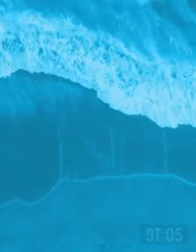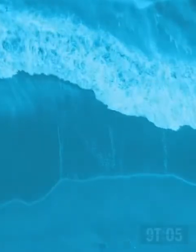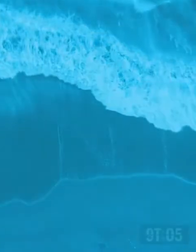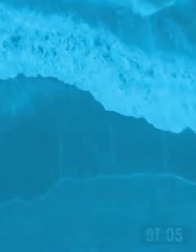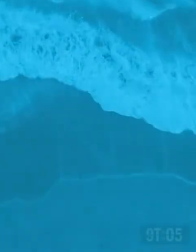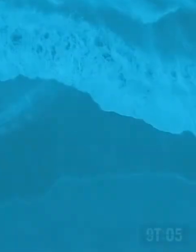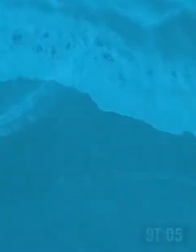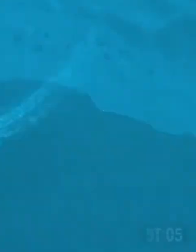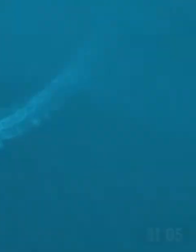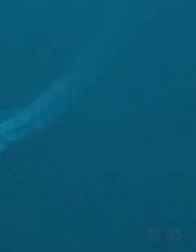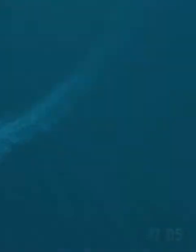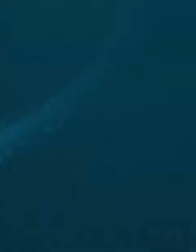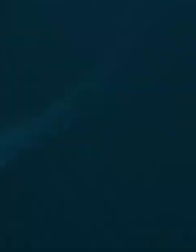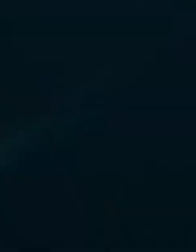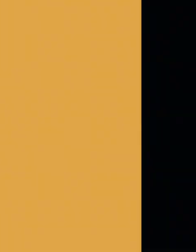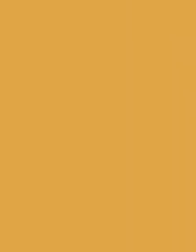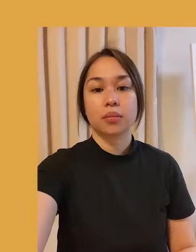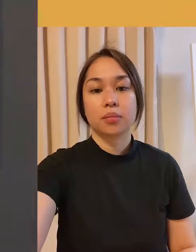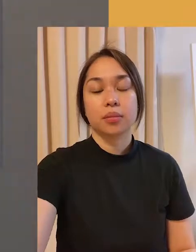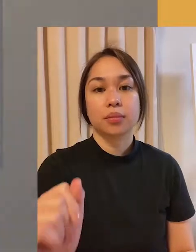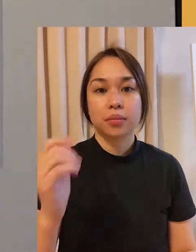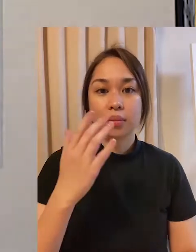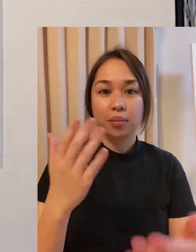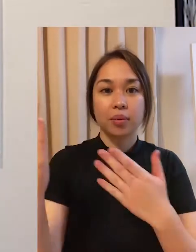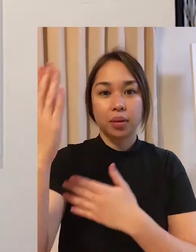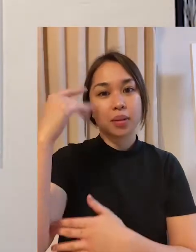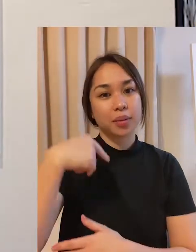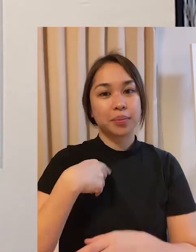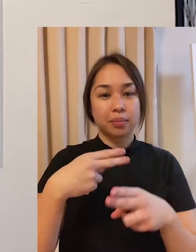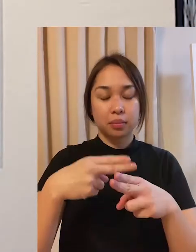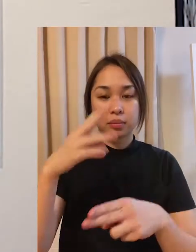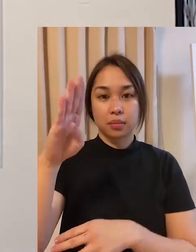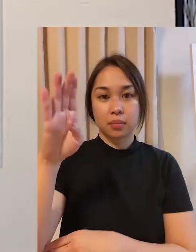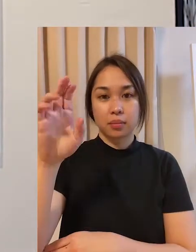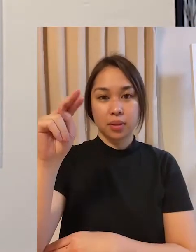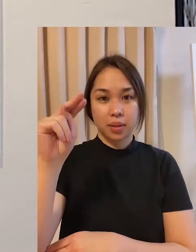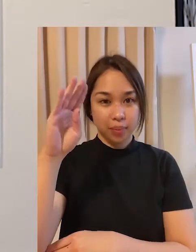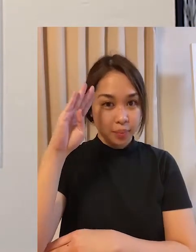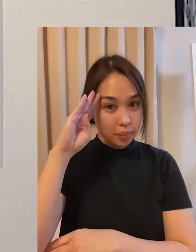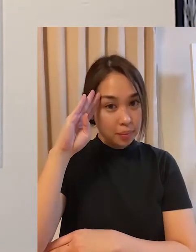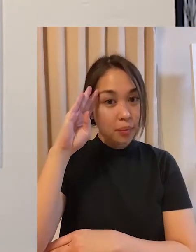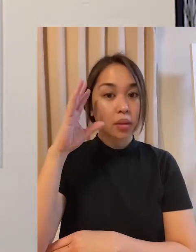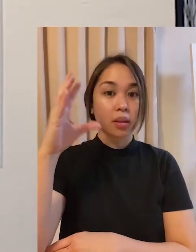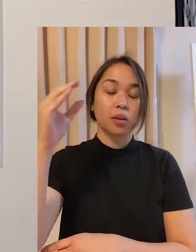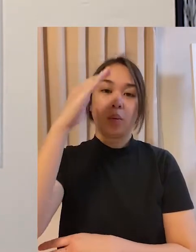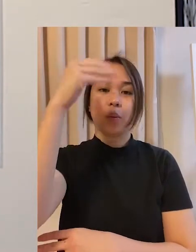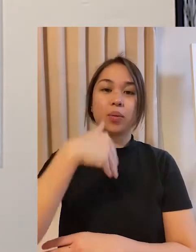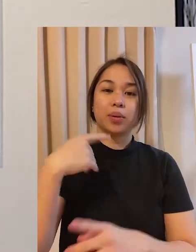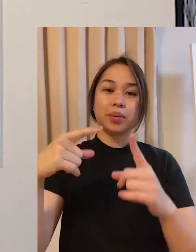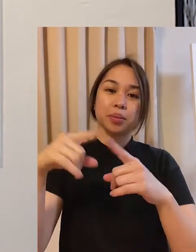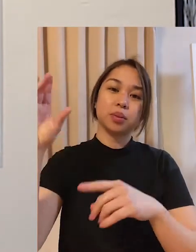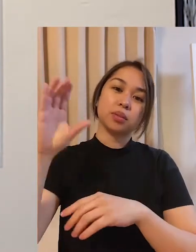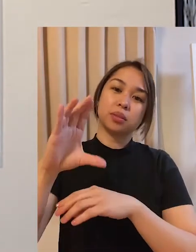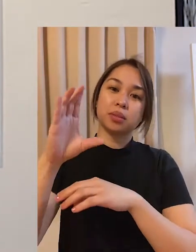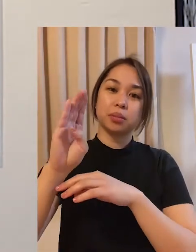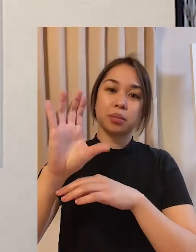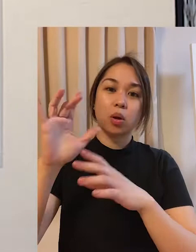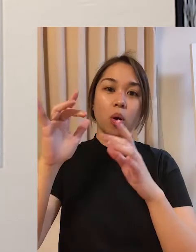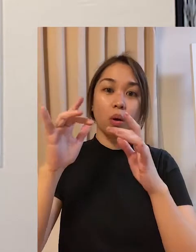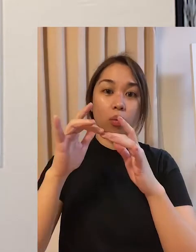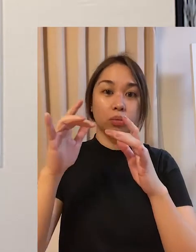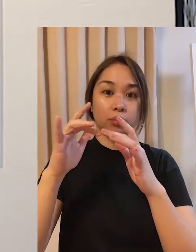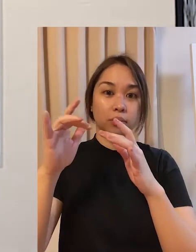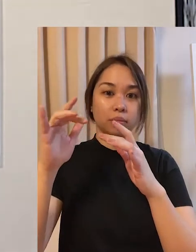Good morning, I'm Beng, and Welcome to CCBC's online